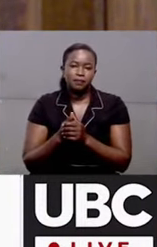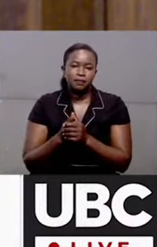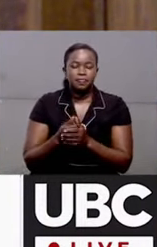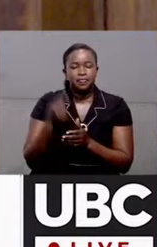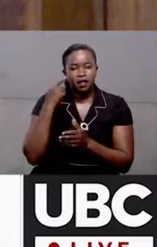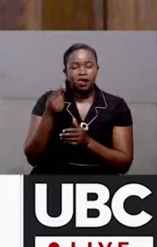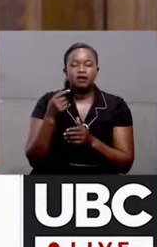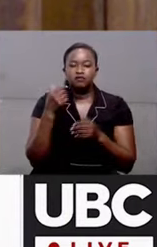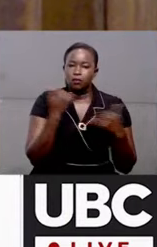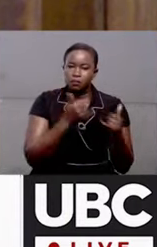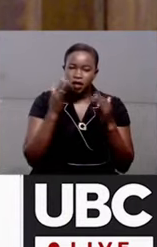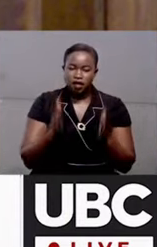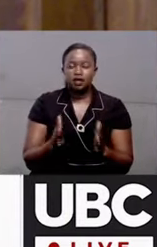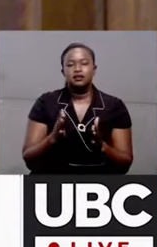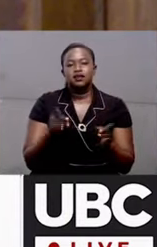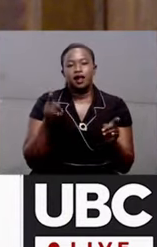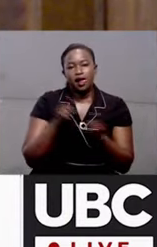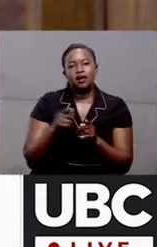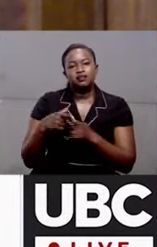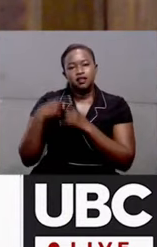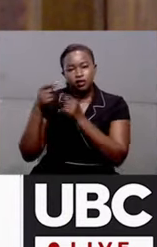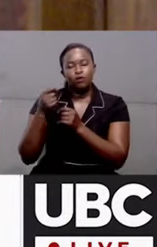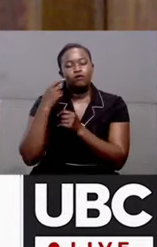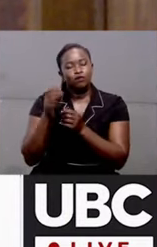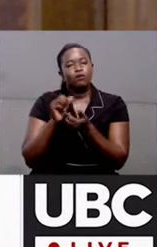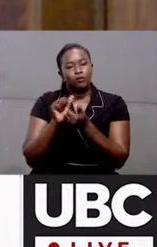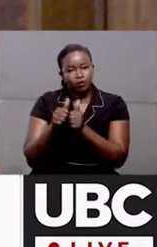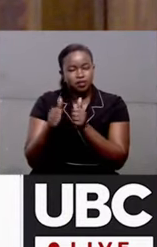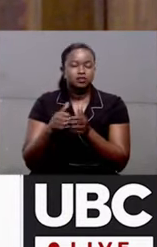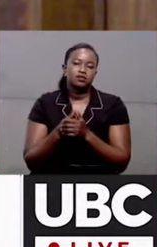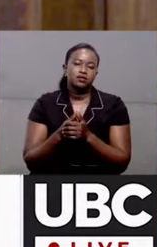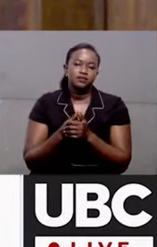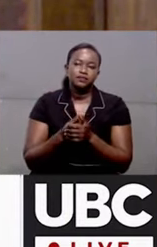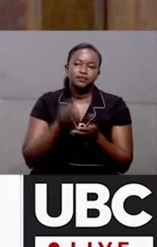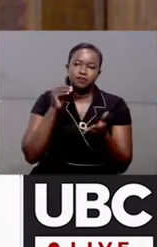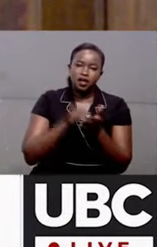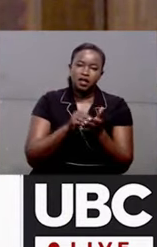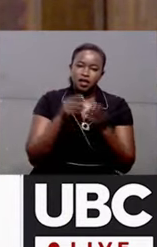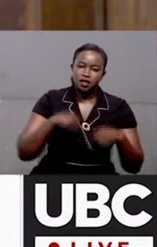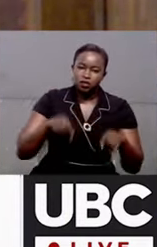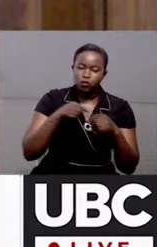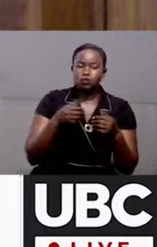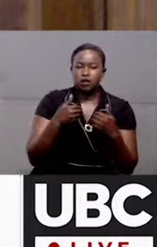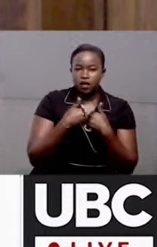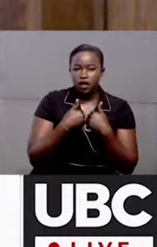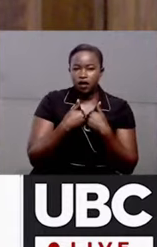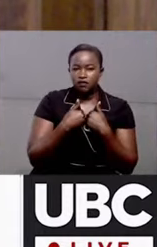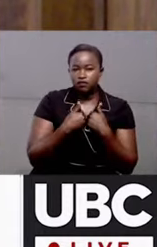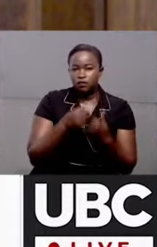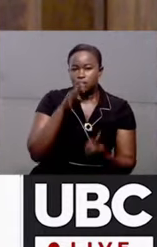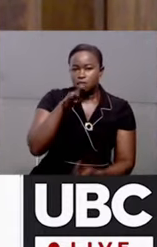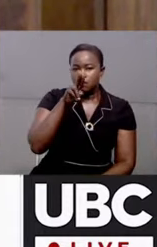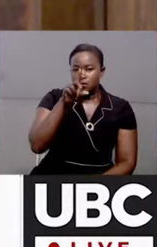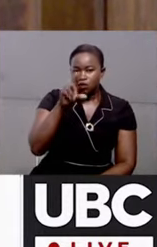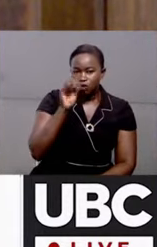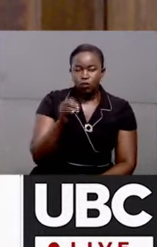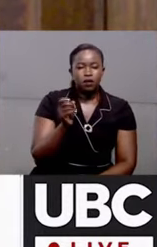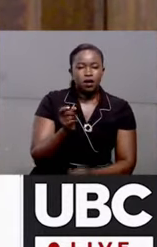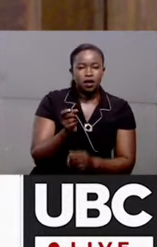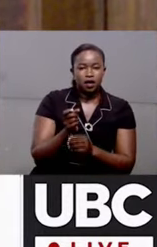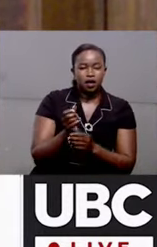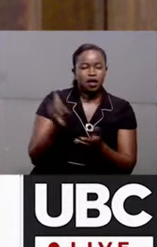the players as they would go for the tournament. Again, we have Gulu Airport. That would be the best